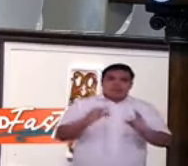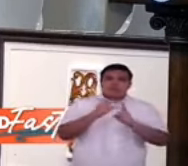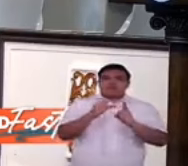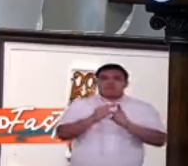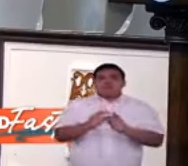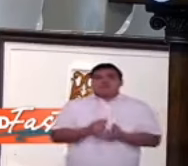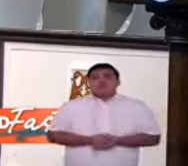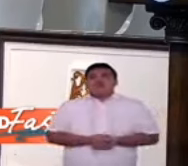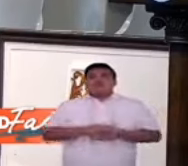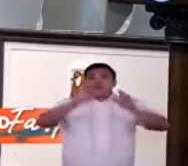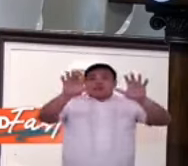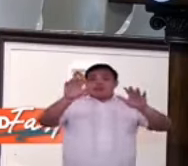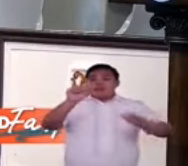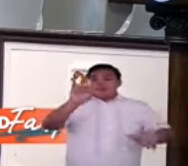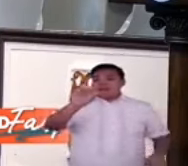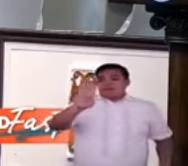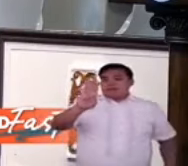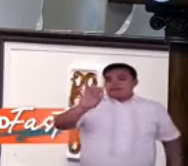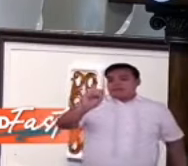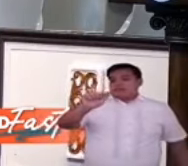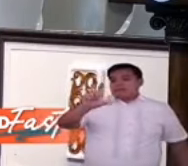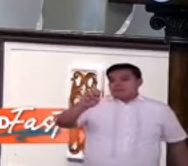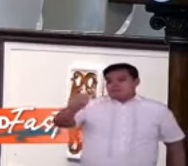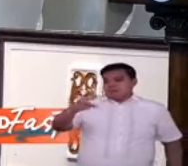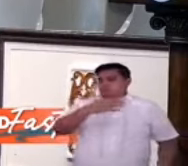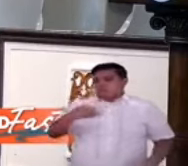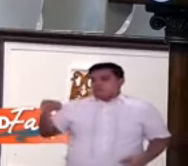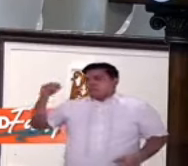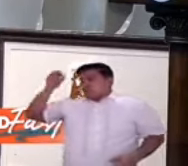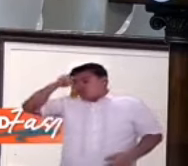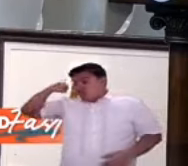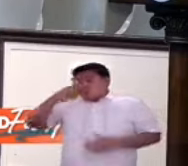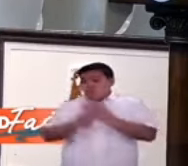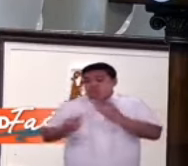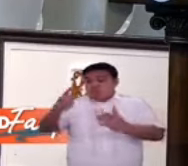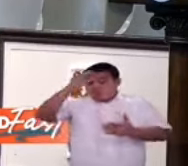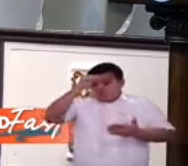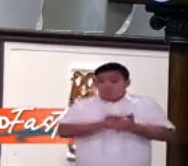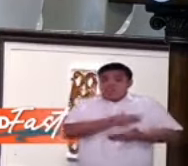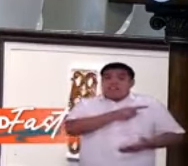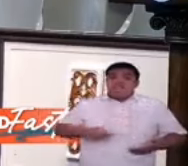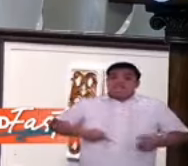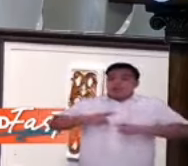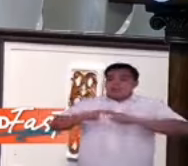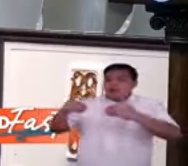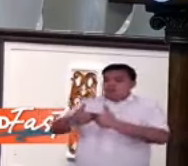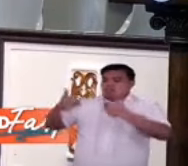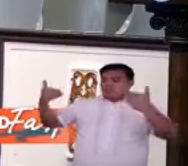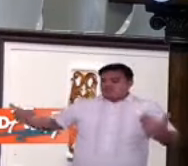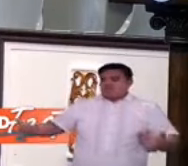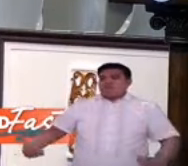were. Absalom and Solomon were both sons of David, but they were incredibly different from each